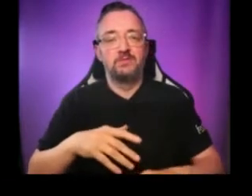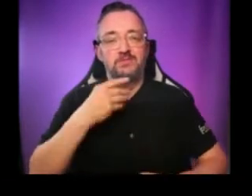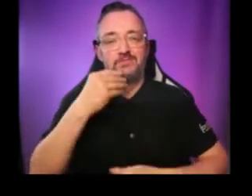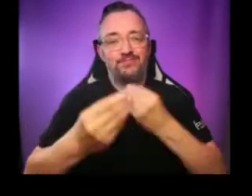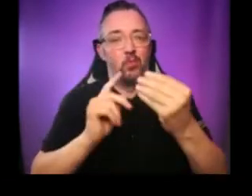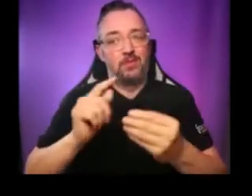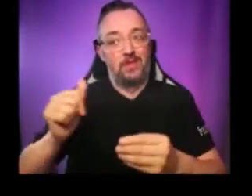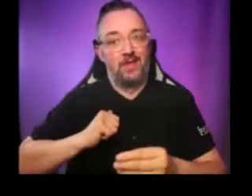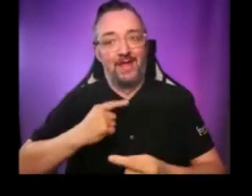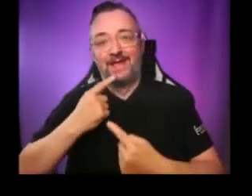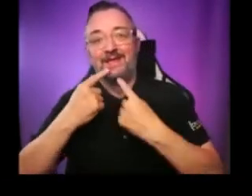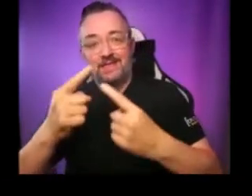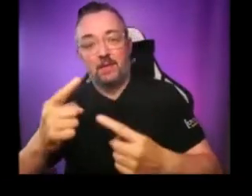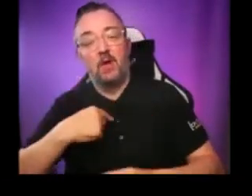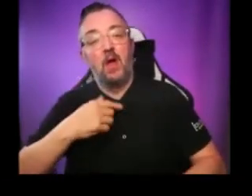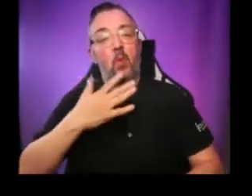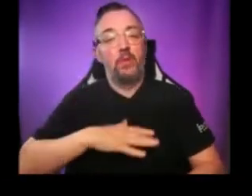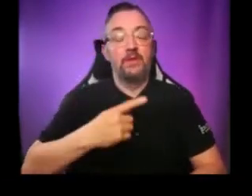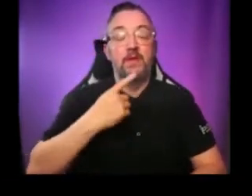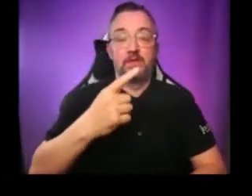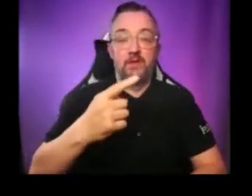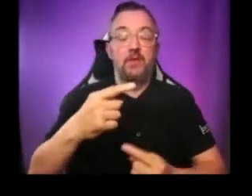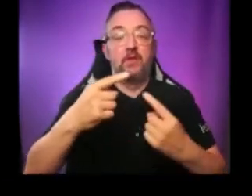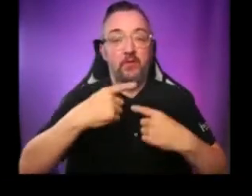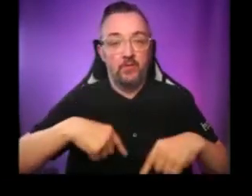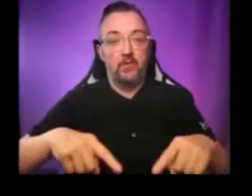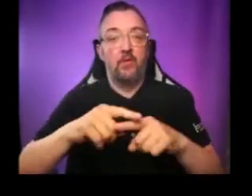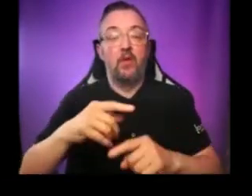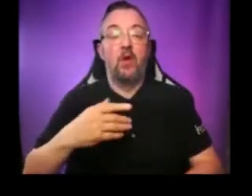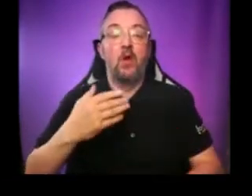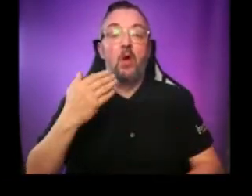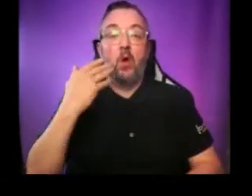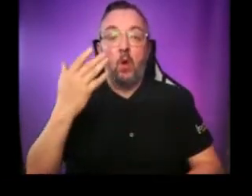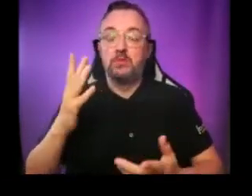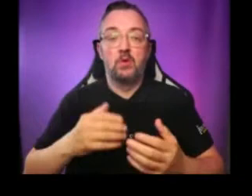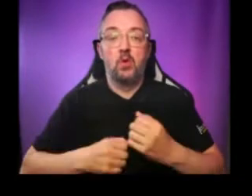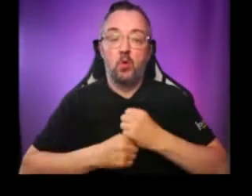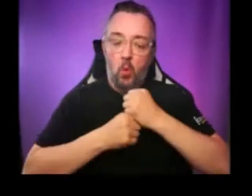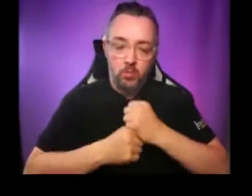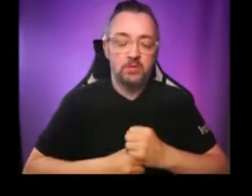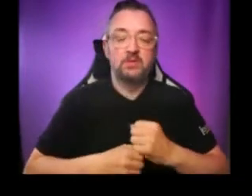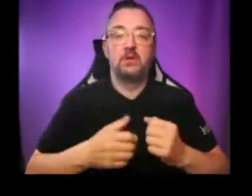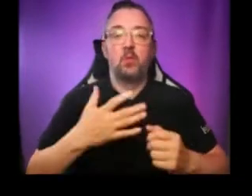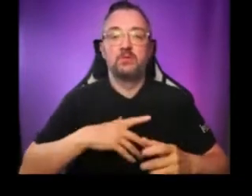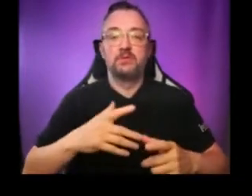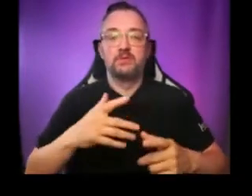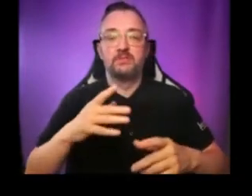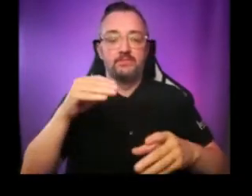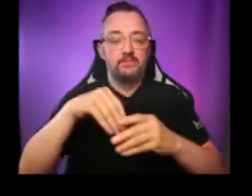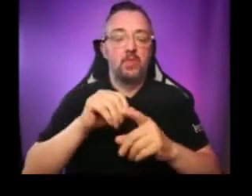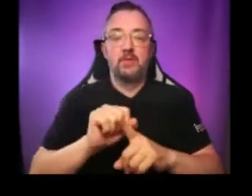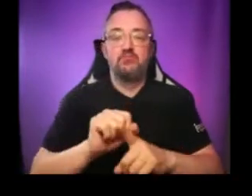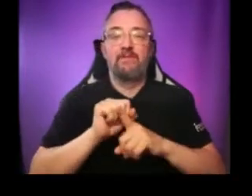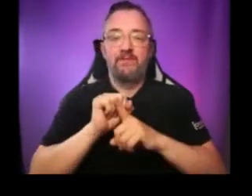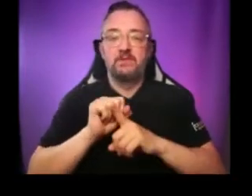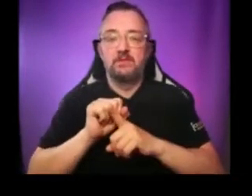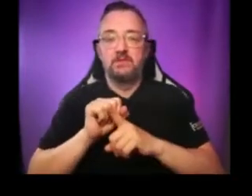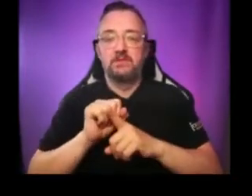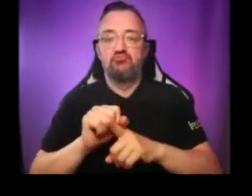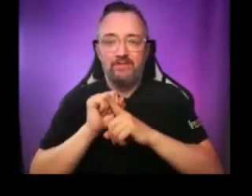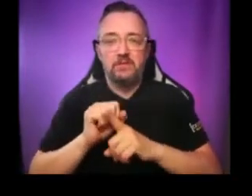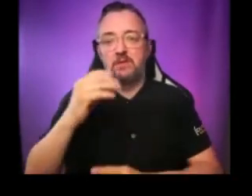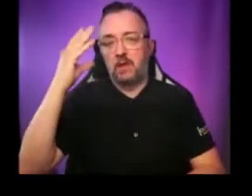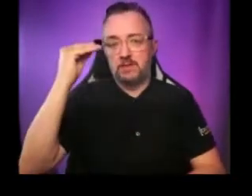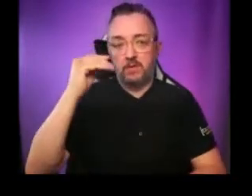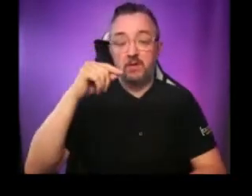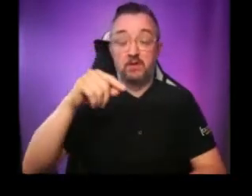what I would like to say is that we've always been committed to the concept of prevention. And let's